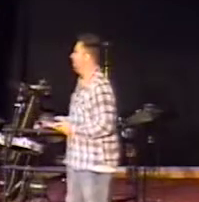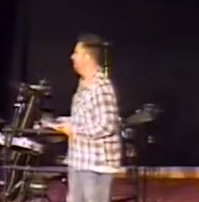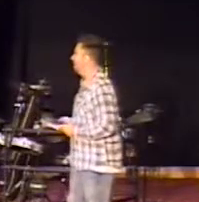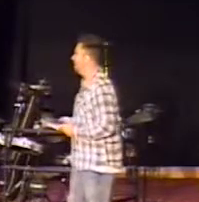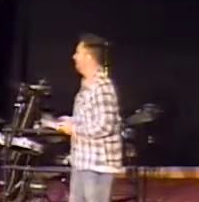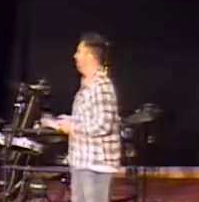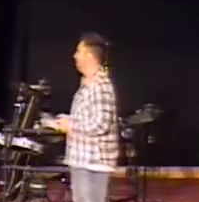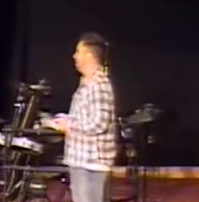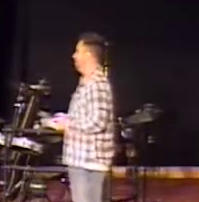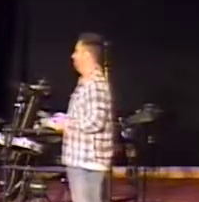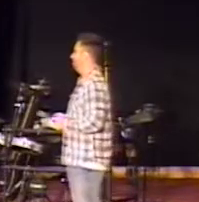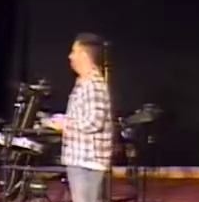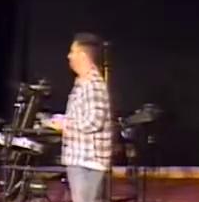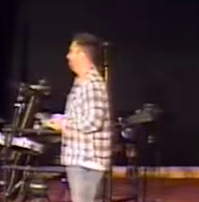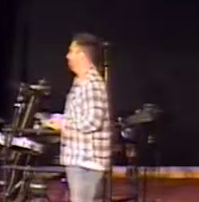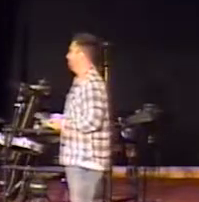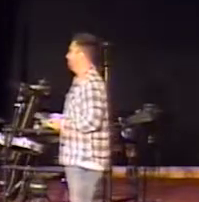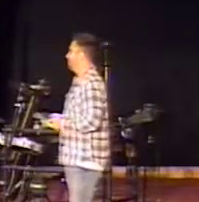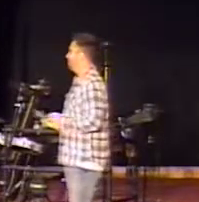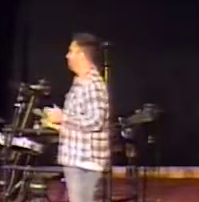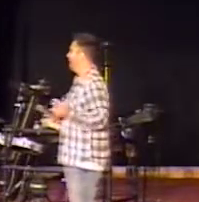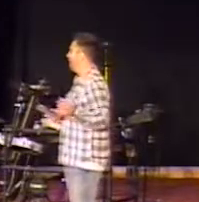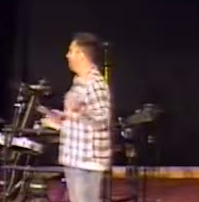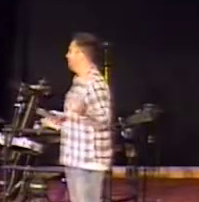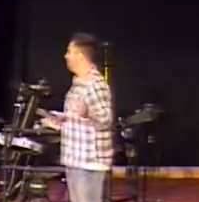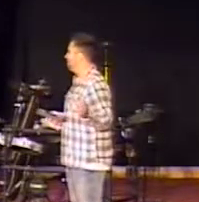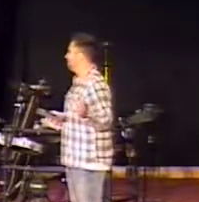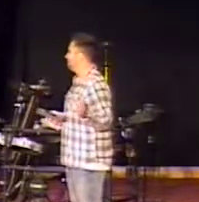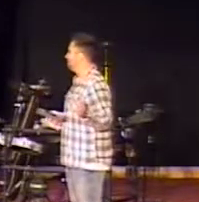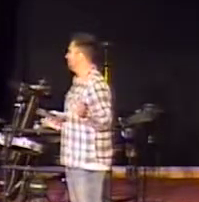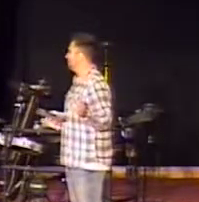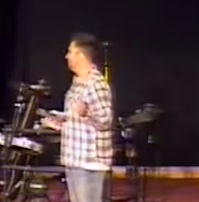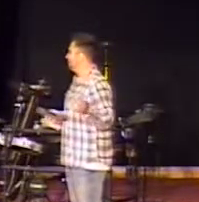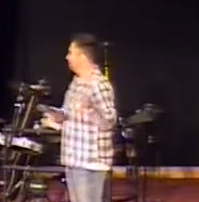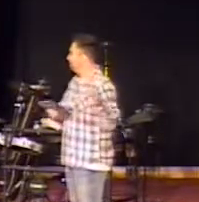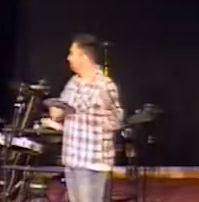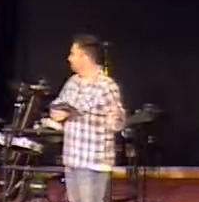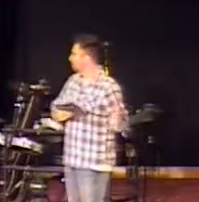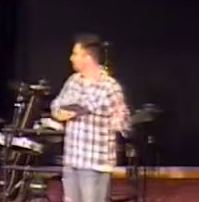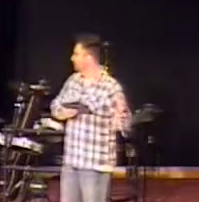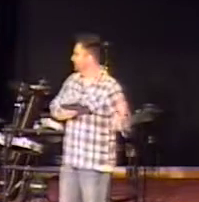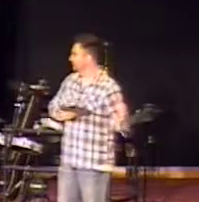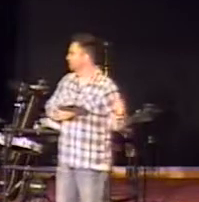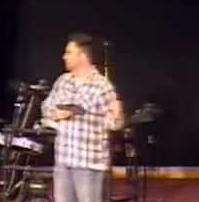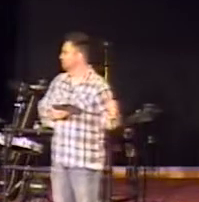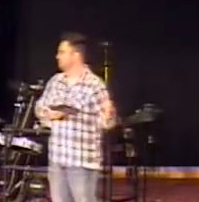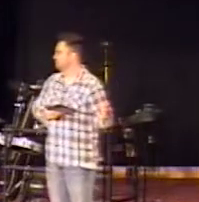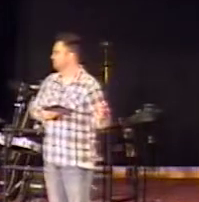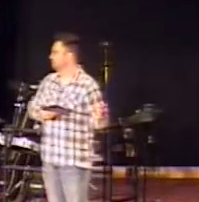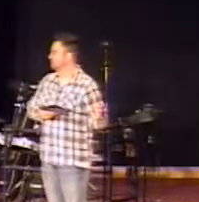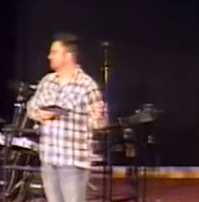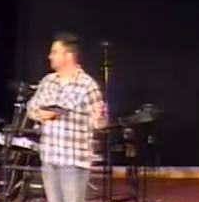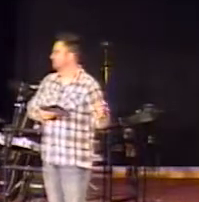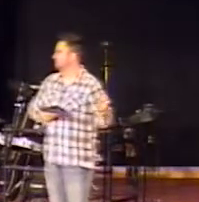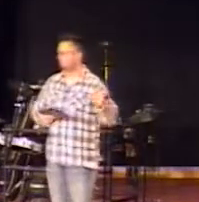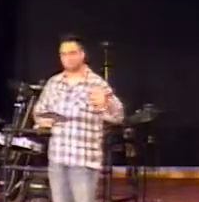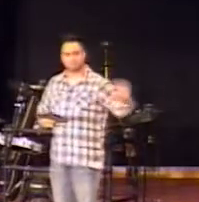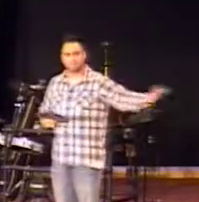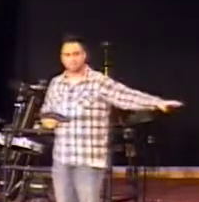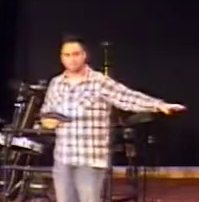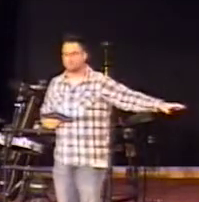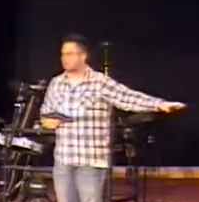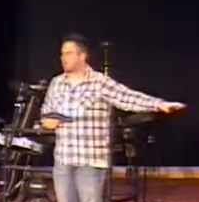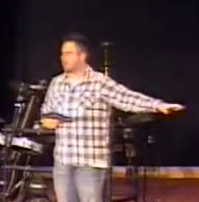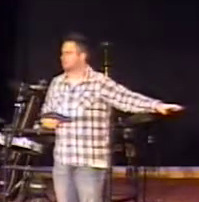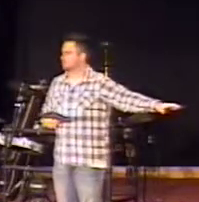on and on and on. But what we have to remember is that if we are going to find healing from those things, we must